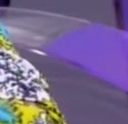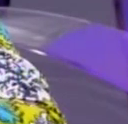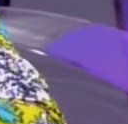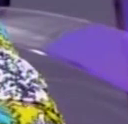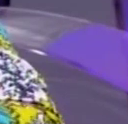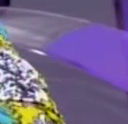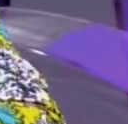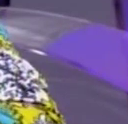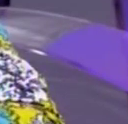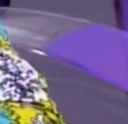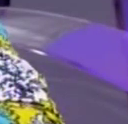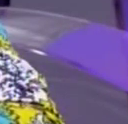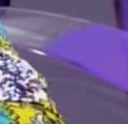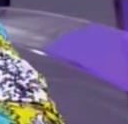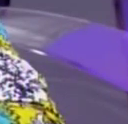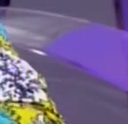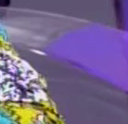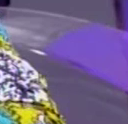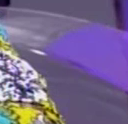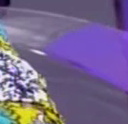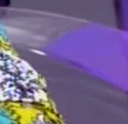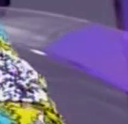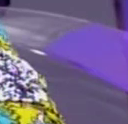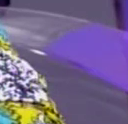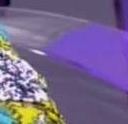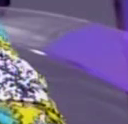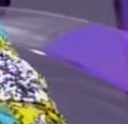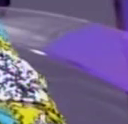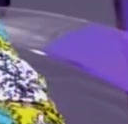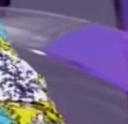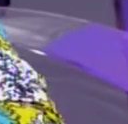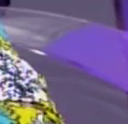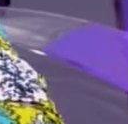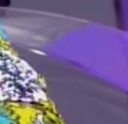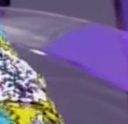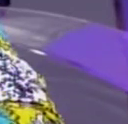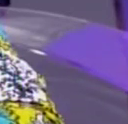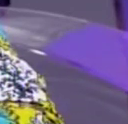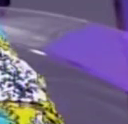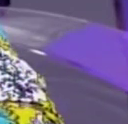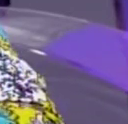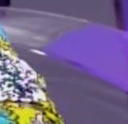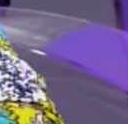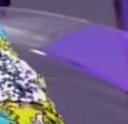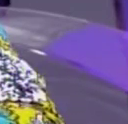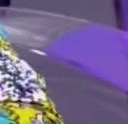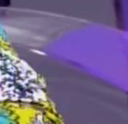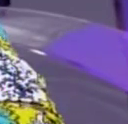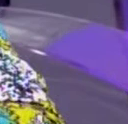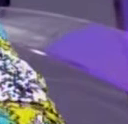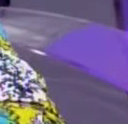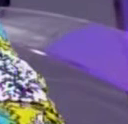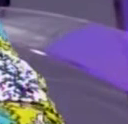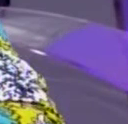property, even through insurance. Insurance is a way in which that people can recover some of their losses